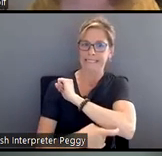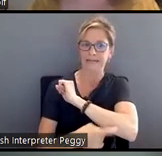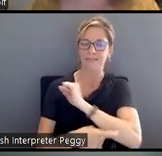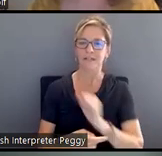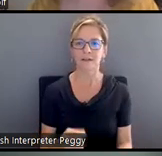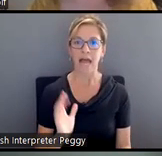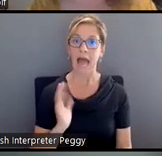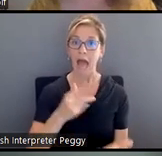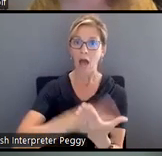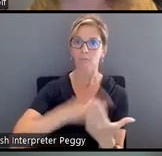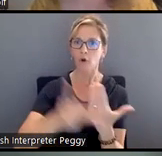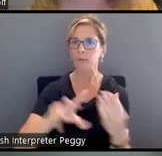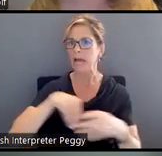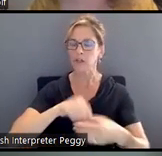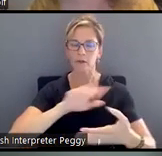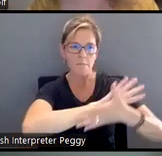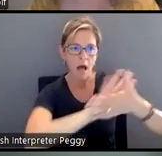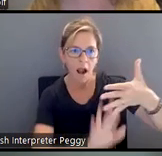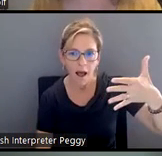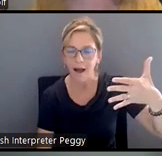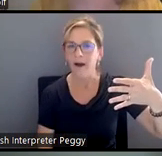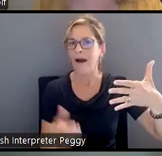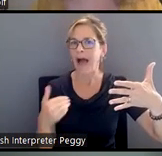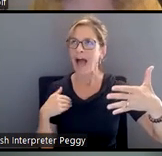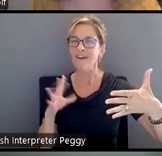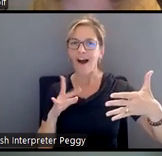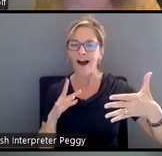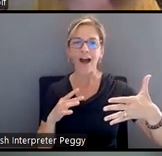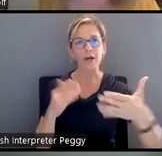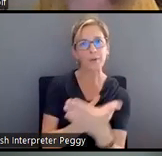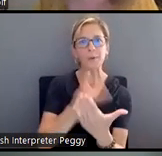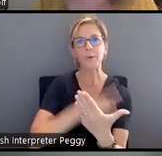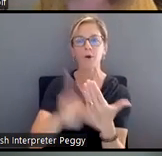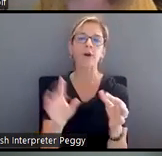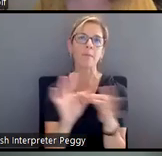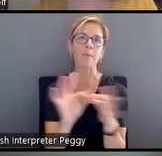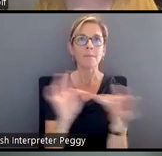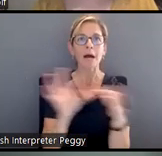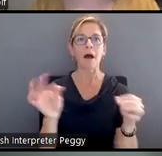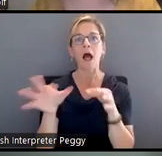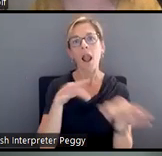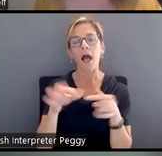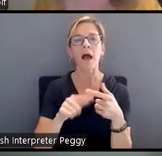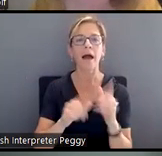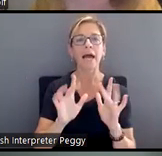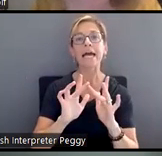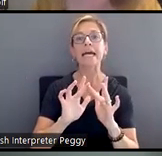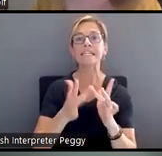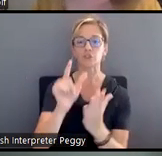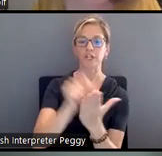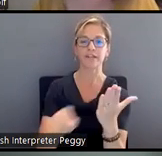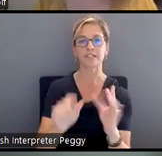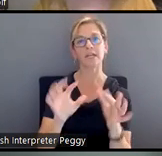this. We talk about the features of something. We have this new program. We have this new, digital literacy program,